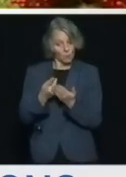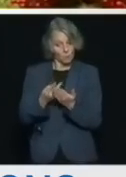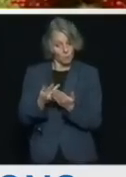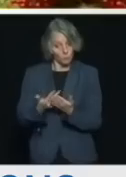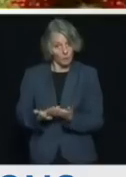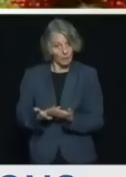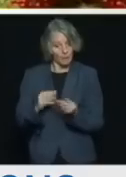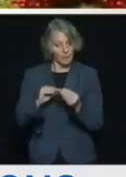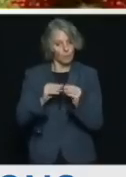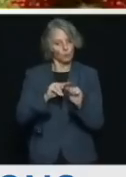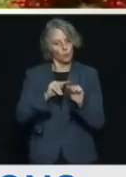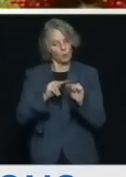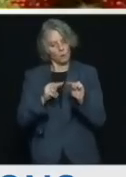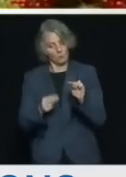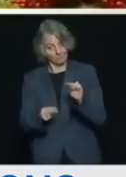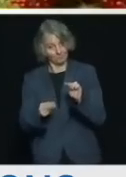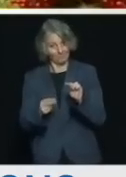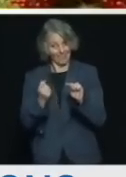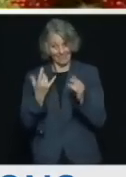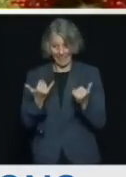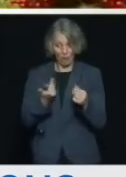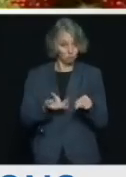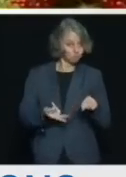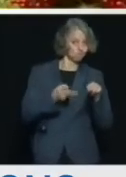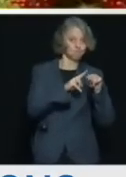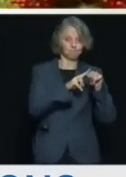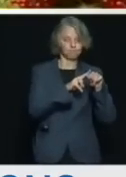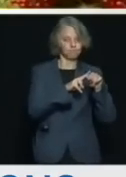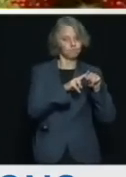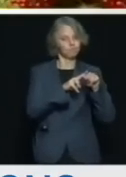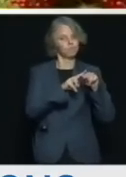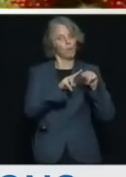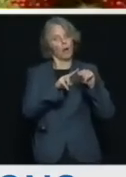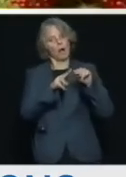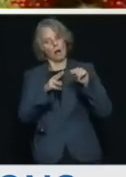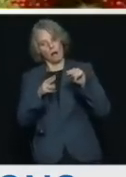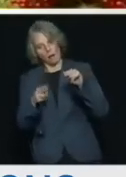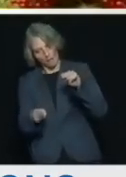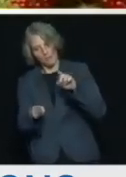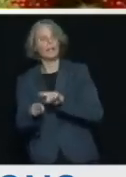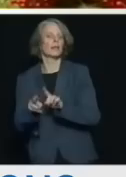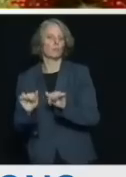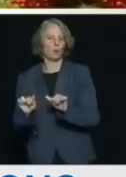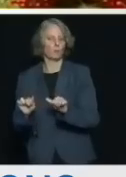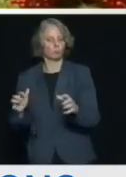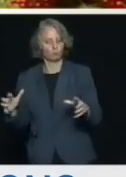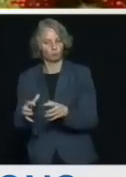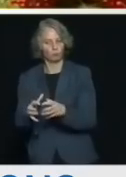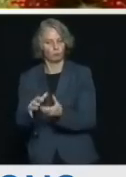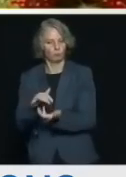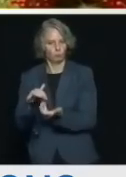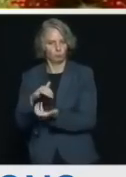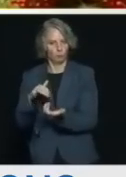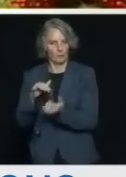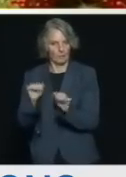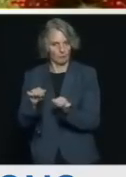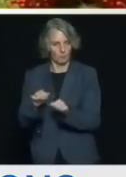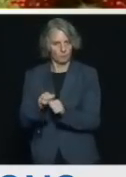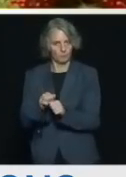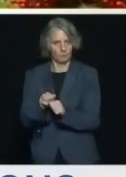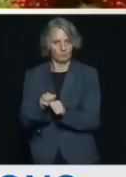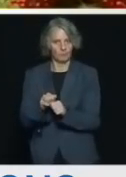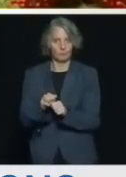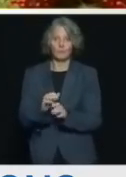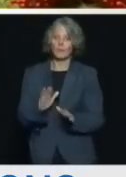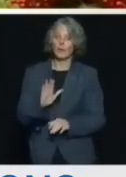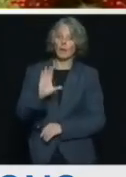cases that are right now spiking almost out of control, get back under control. We all want to try